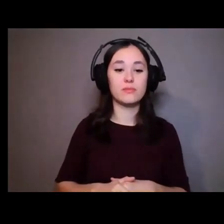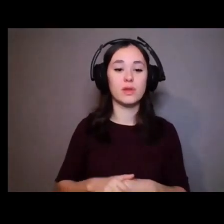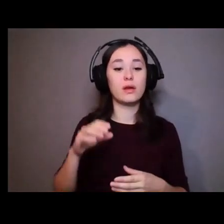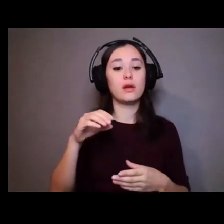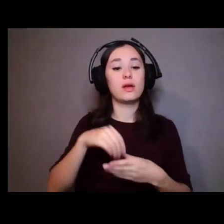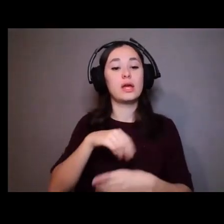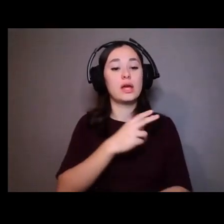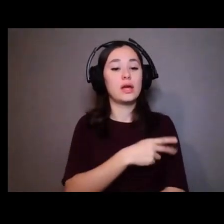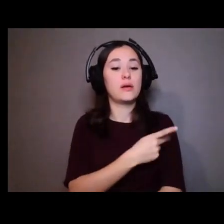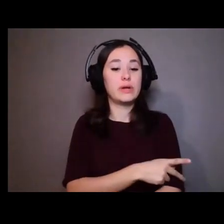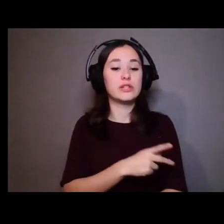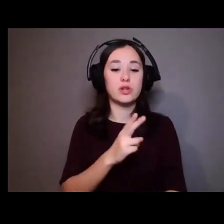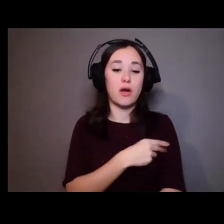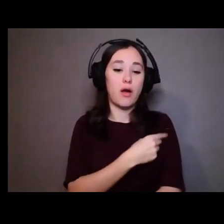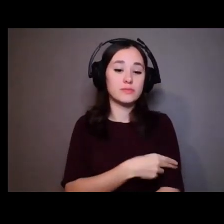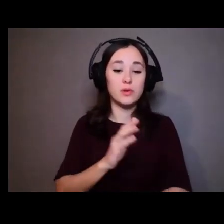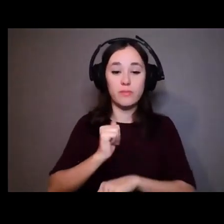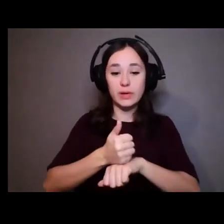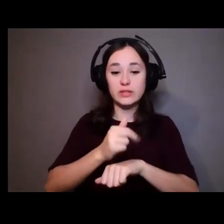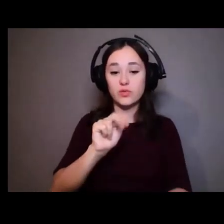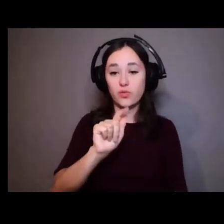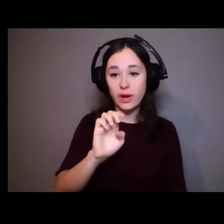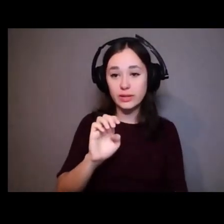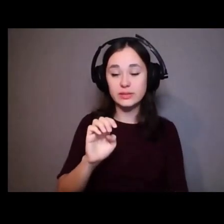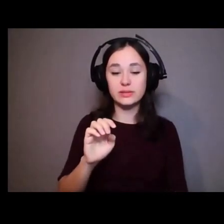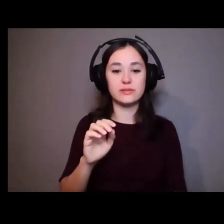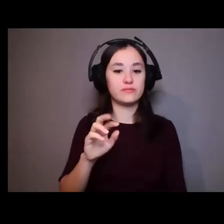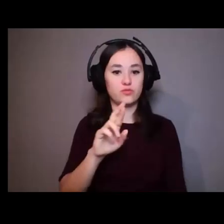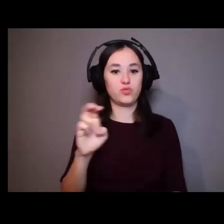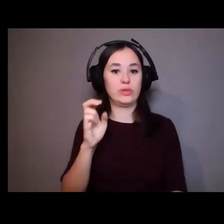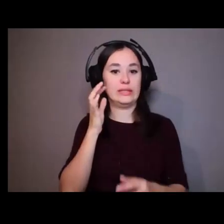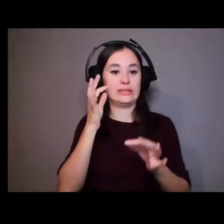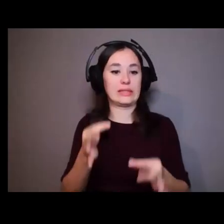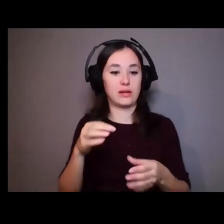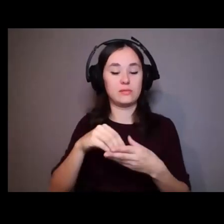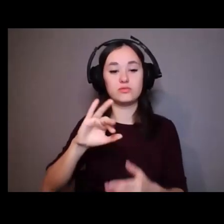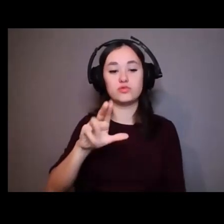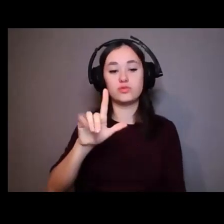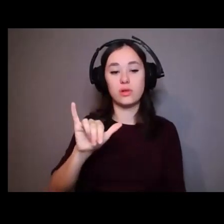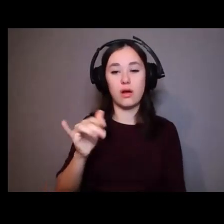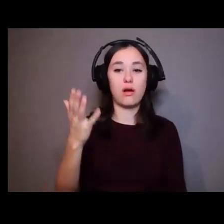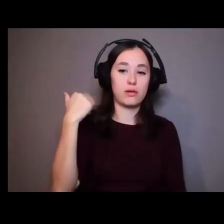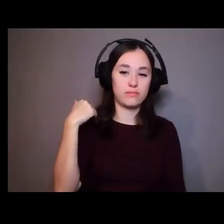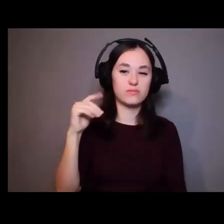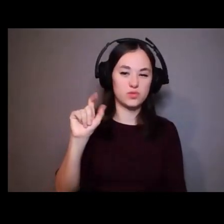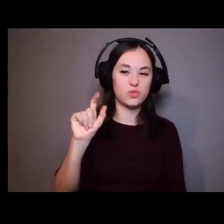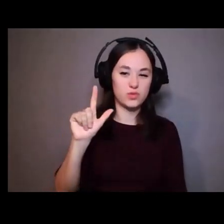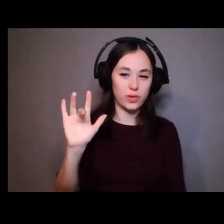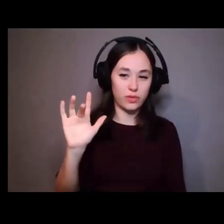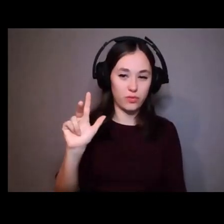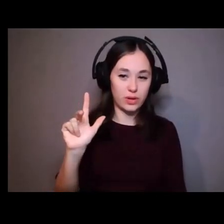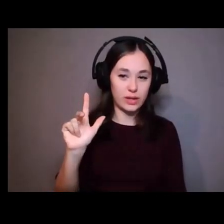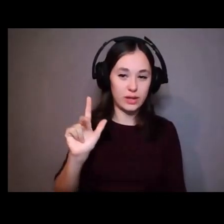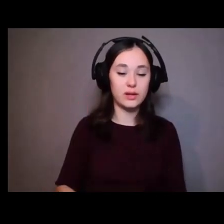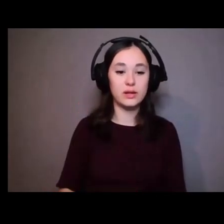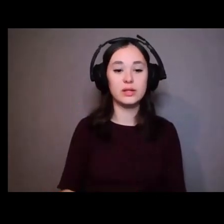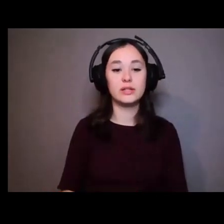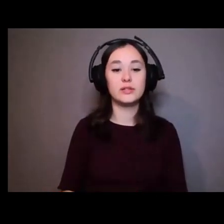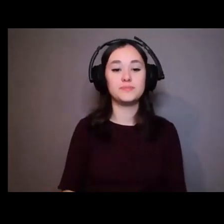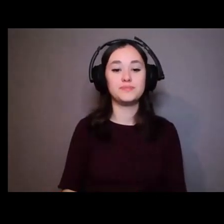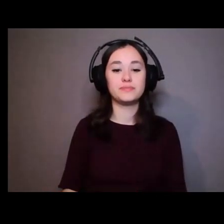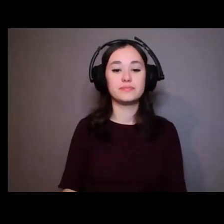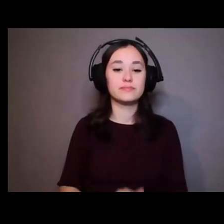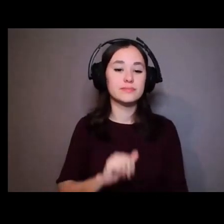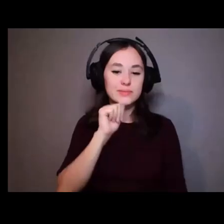July 2023. This does not appear to have resulted in dramatic increases in overall Colorado inpatient